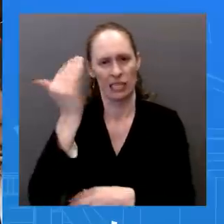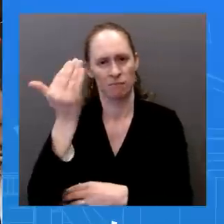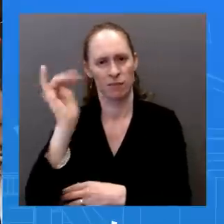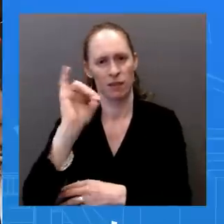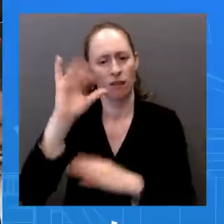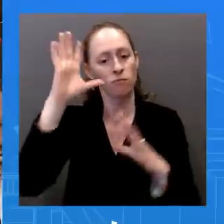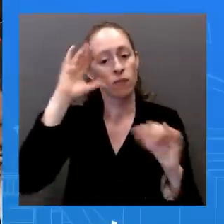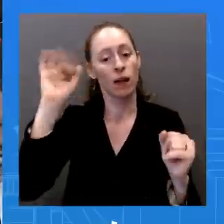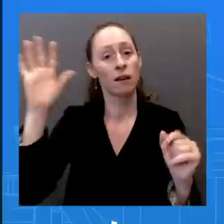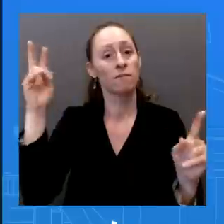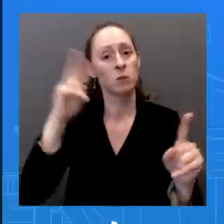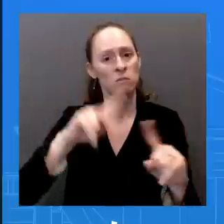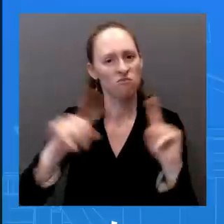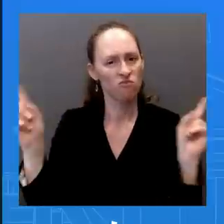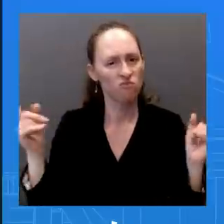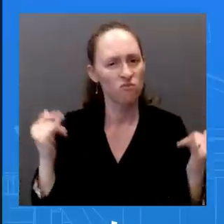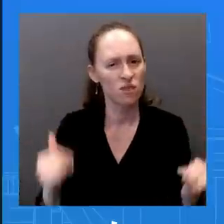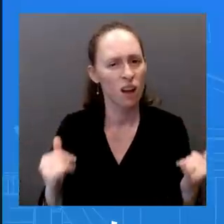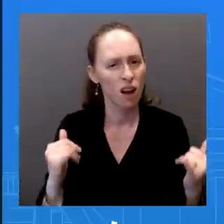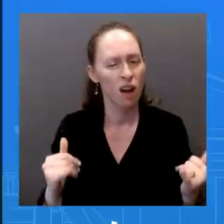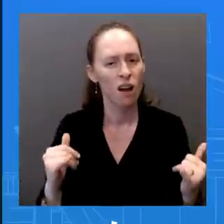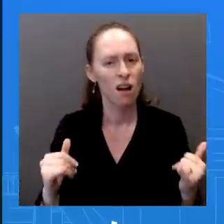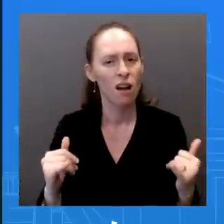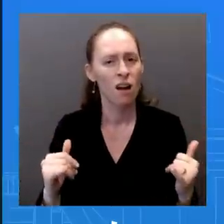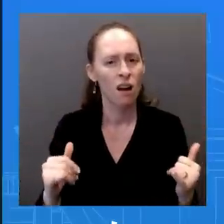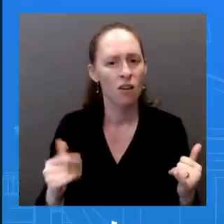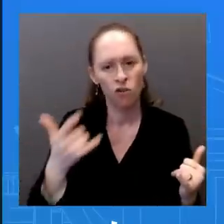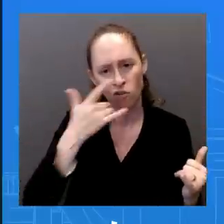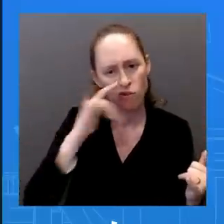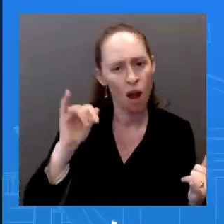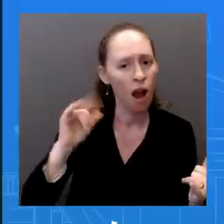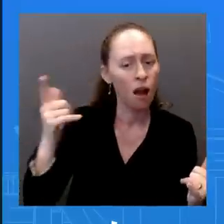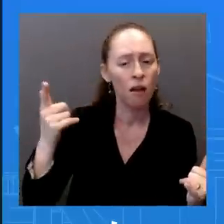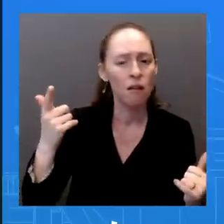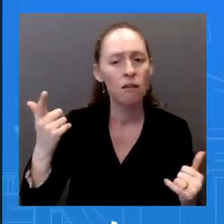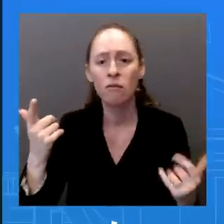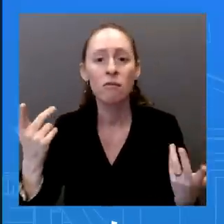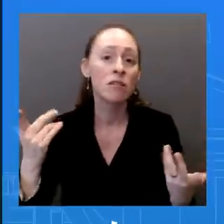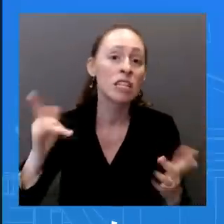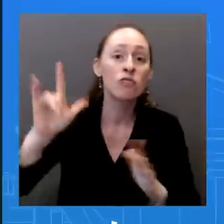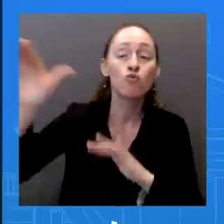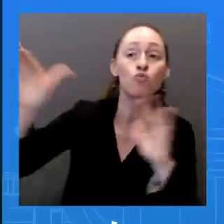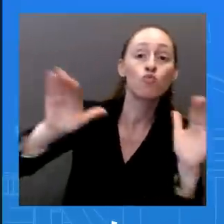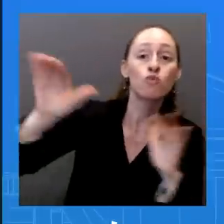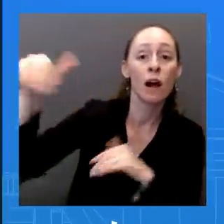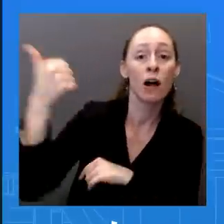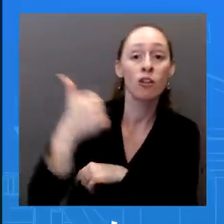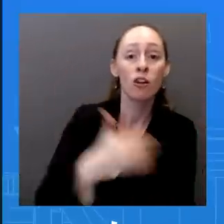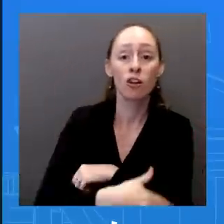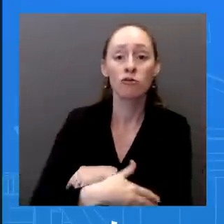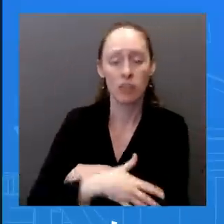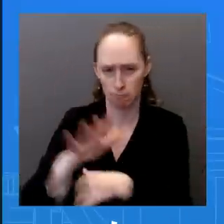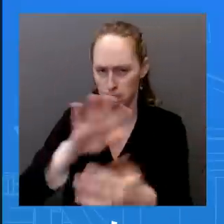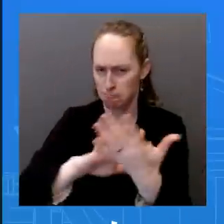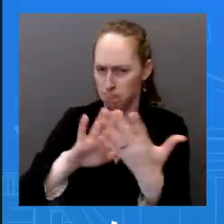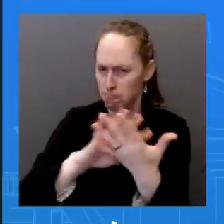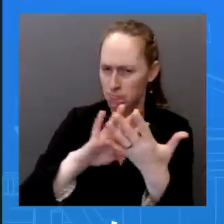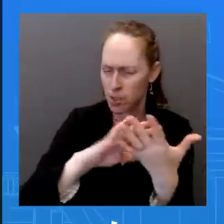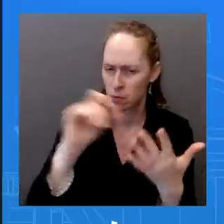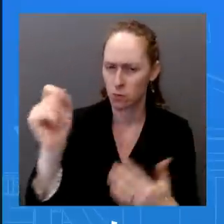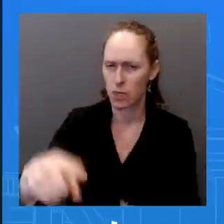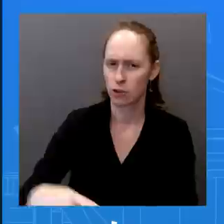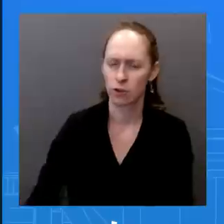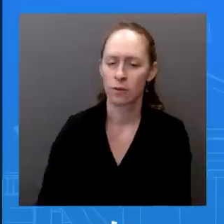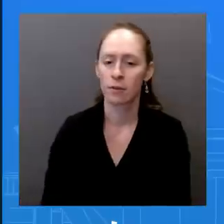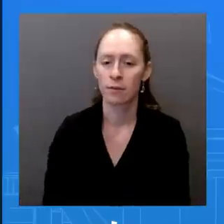other countries? So this is a speech by President Biden to the world. I can promise you that he will talk about